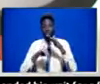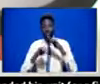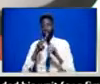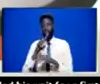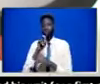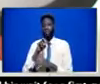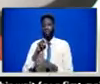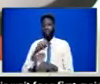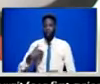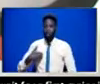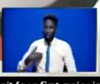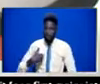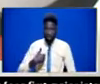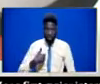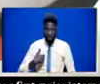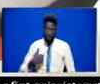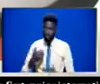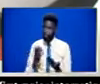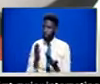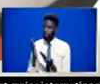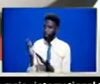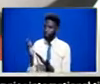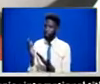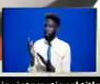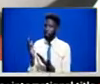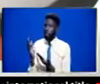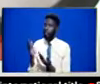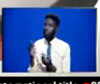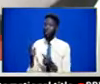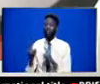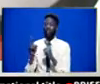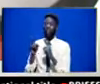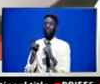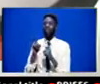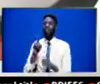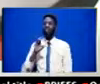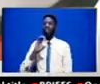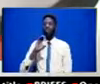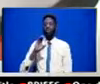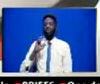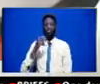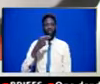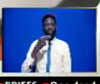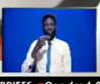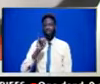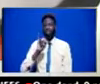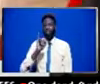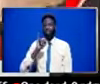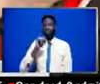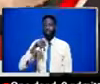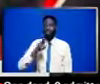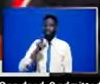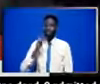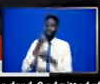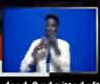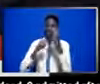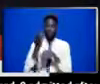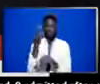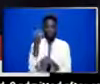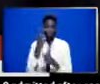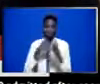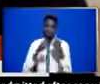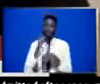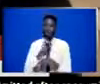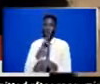Who are the 2021 Rugby Africa Under 20 Bethes Cup champions? Chipu retained the title they won in 2019